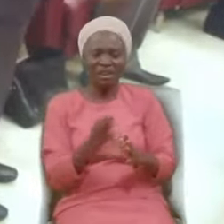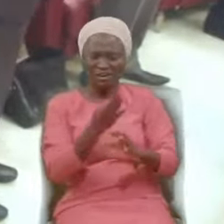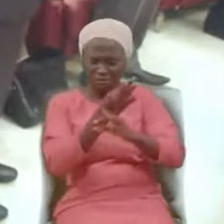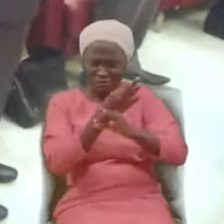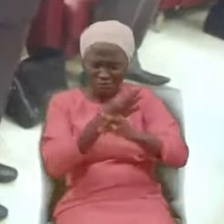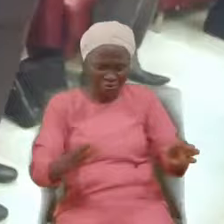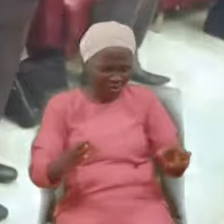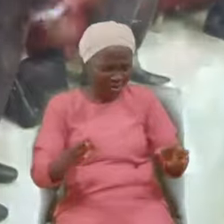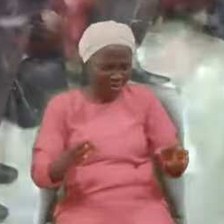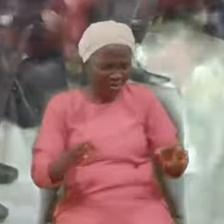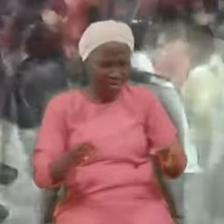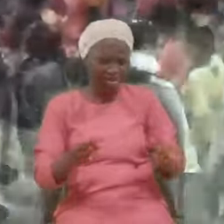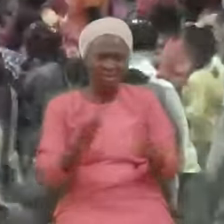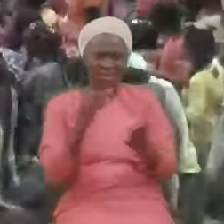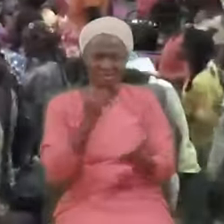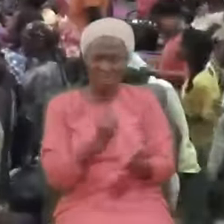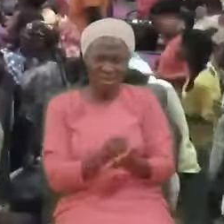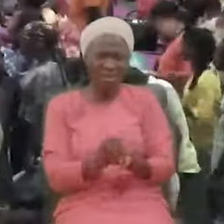Free.